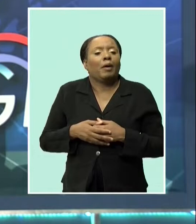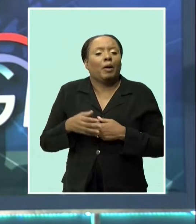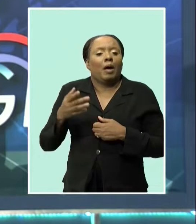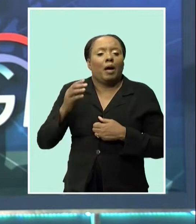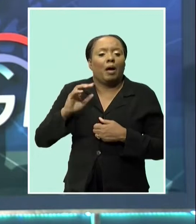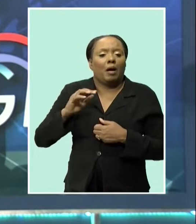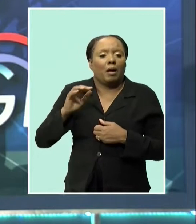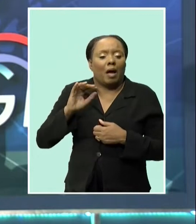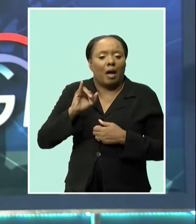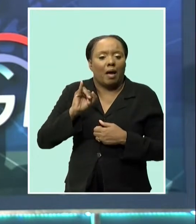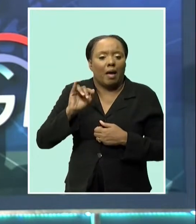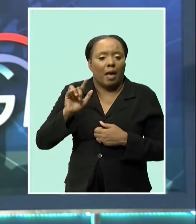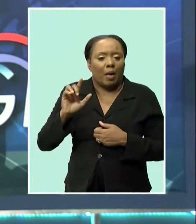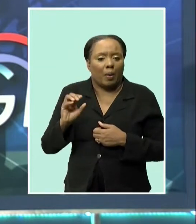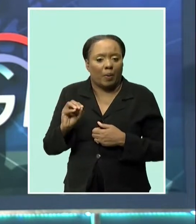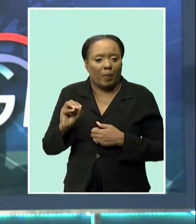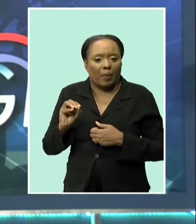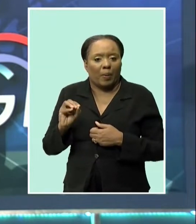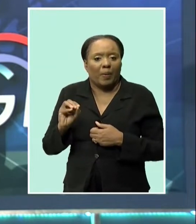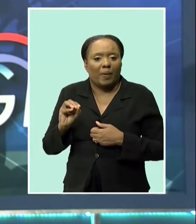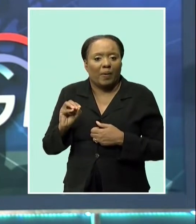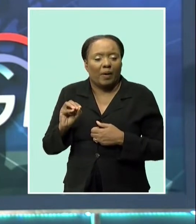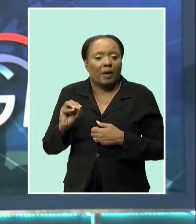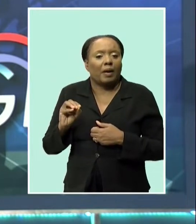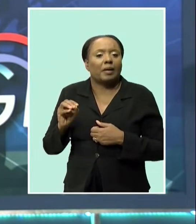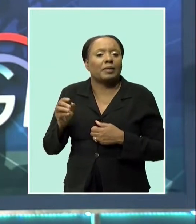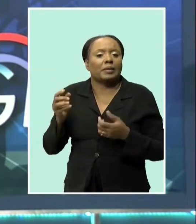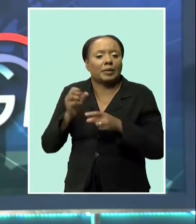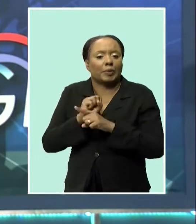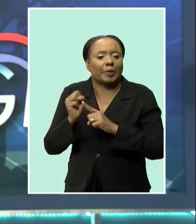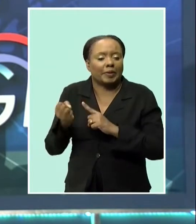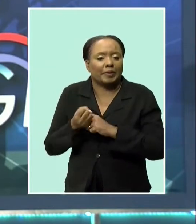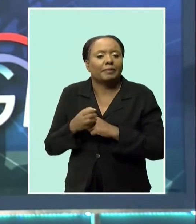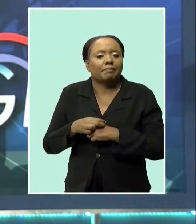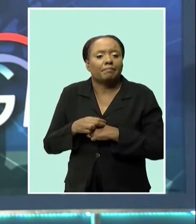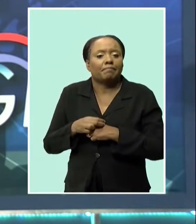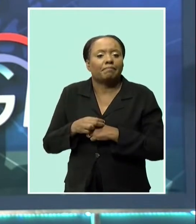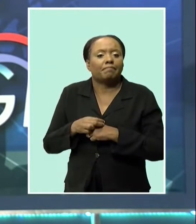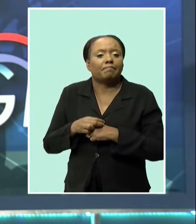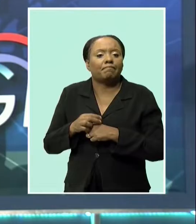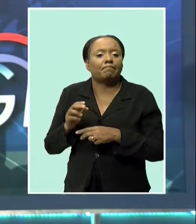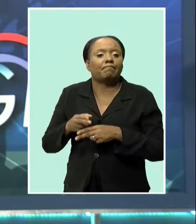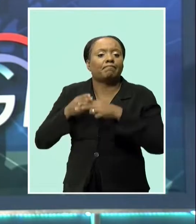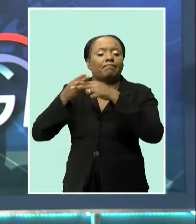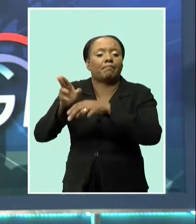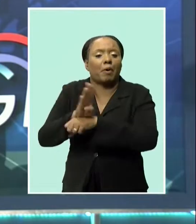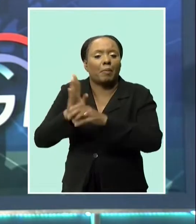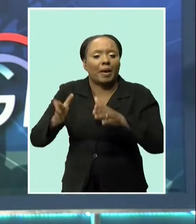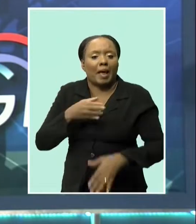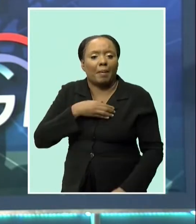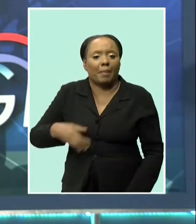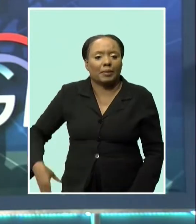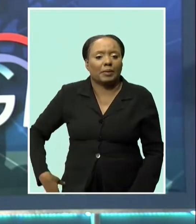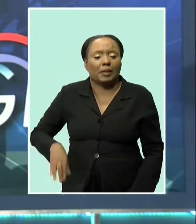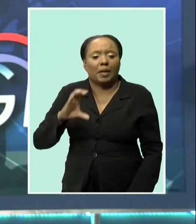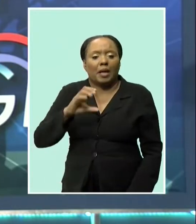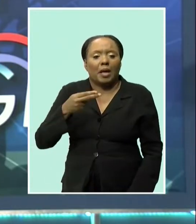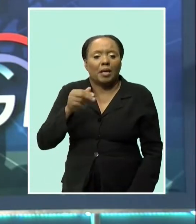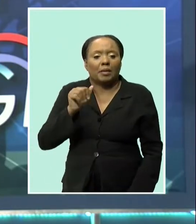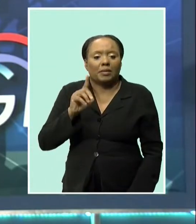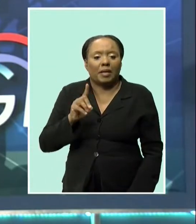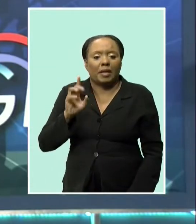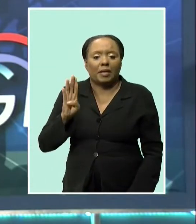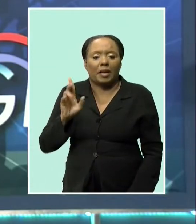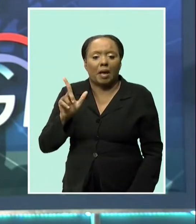relations. It's come with the appointment of Barbadian Ambassador Chad Blackman to the cabinet of the newly elected Director General of the International Labour